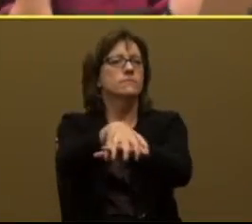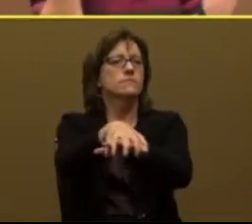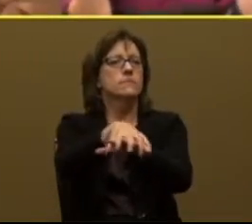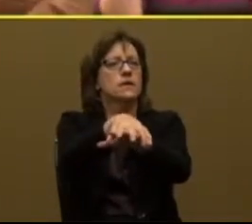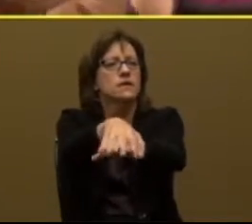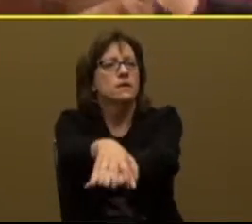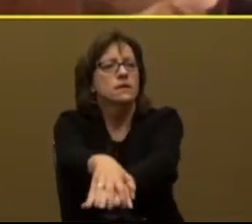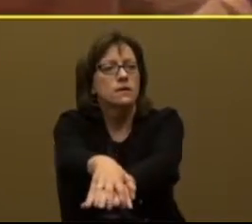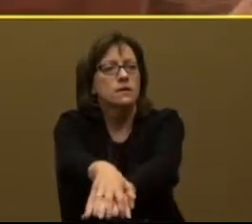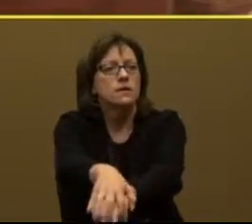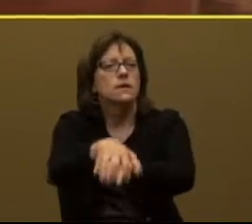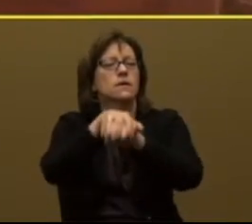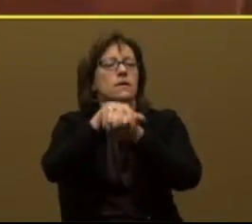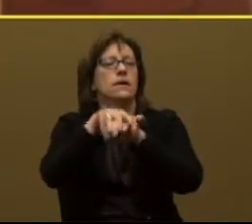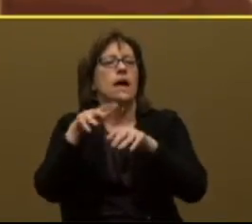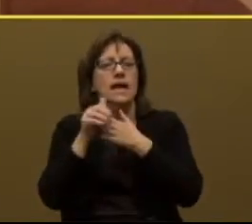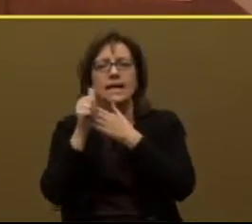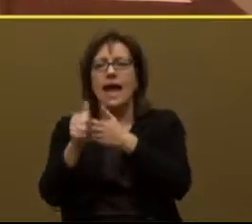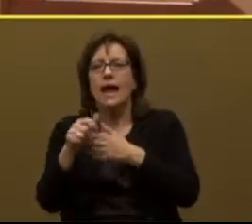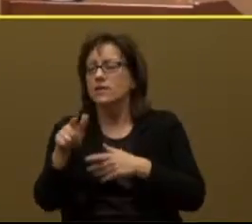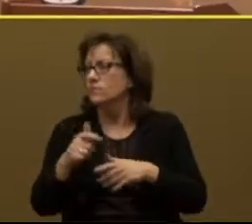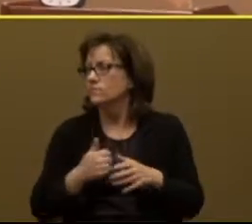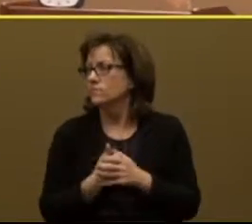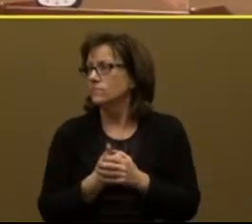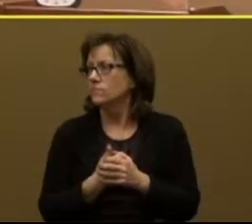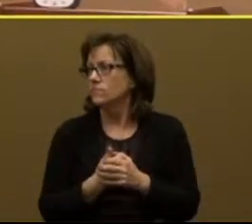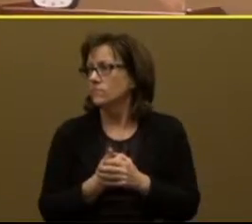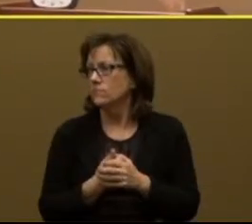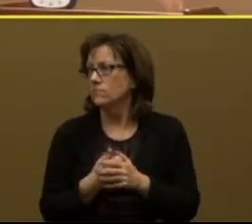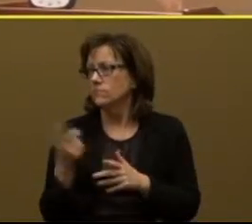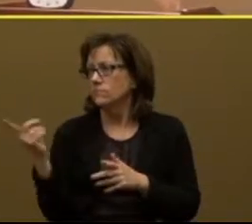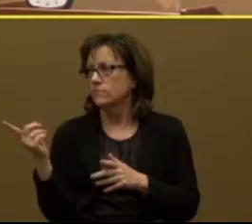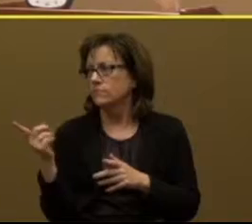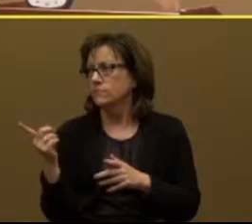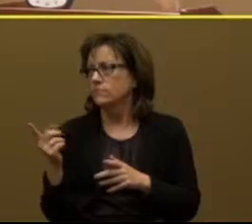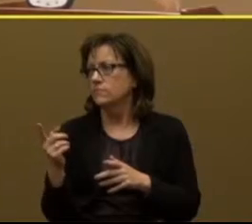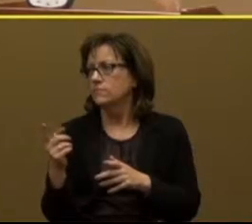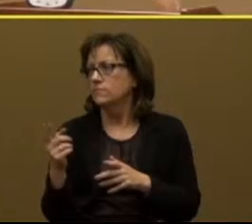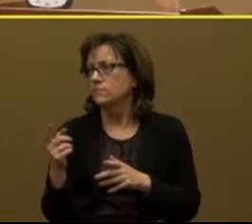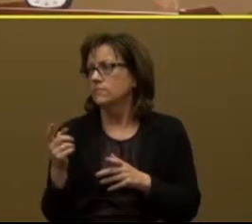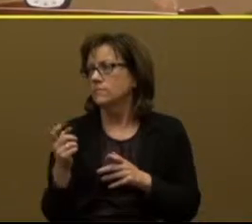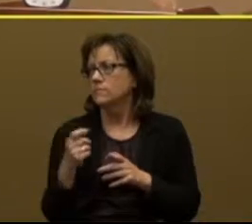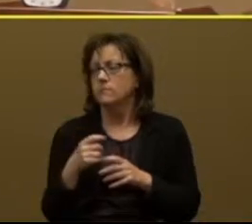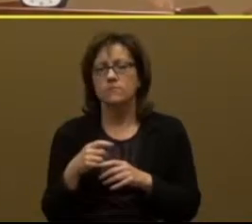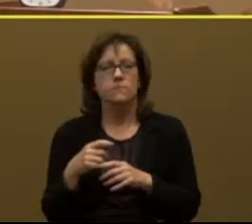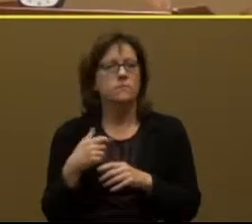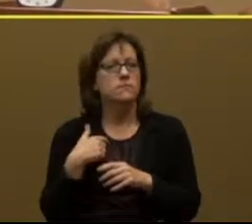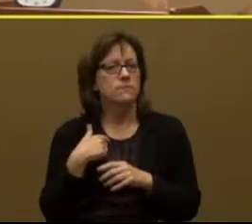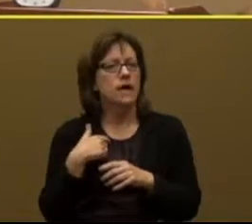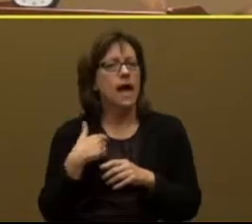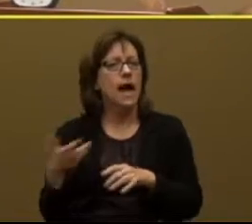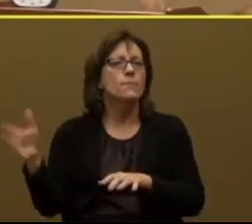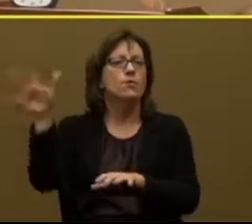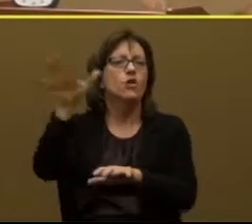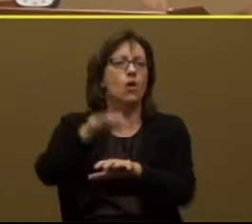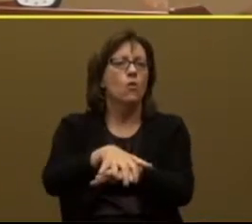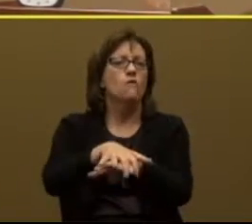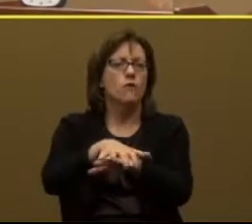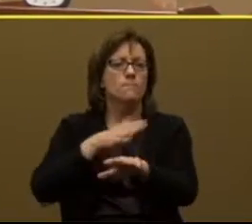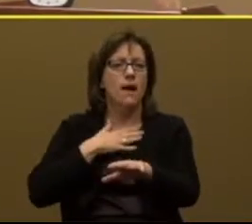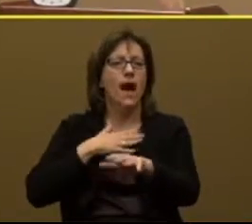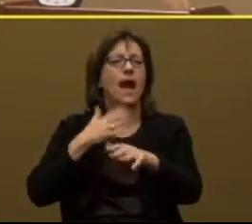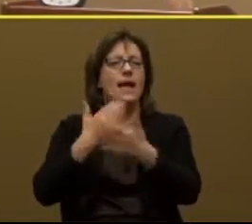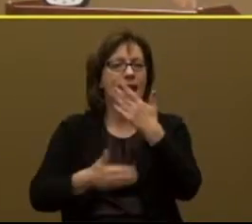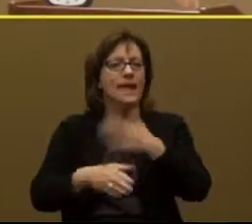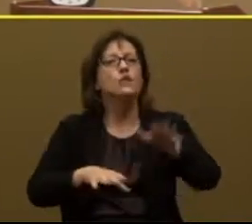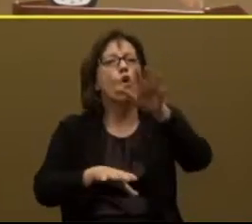as the prompter is I take her hand and I use her hand and I grab that icon, and then I take her